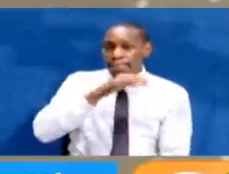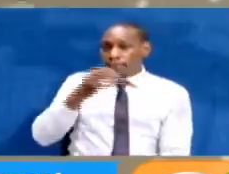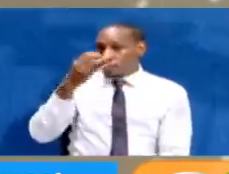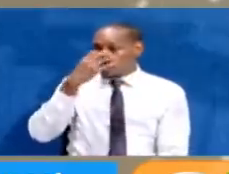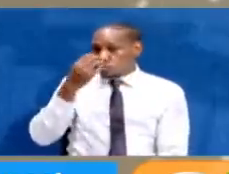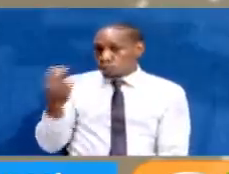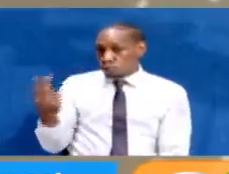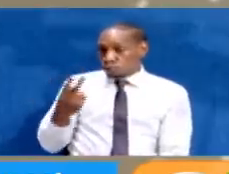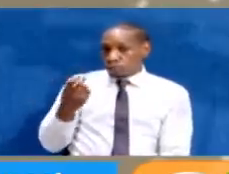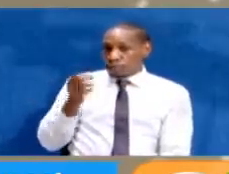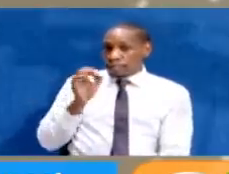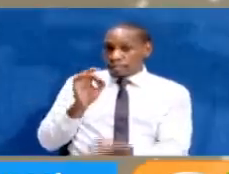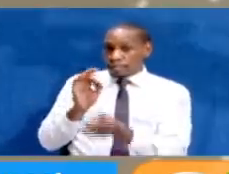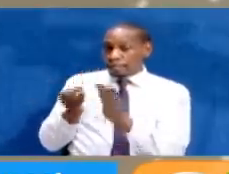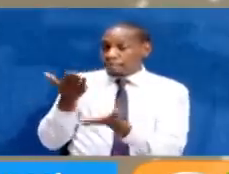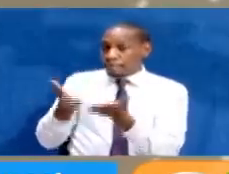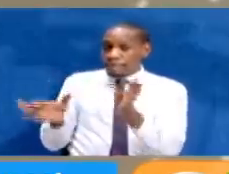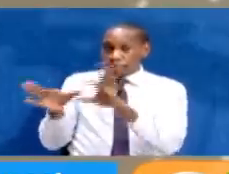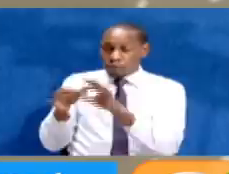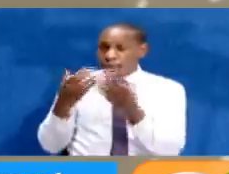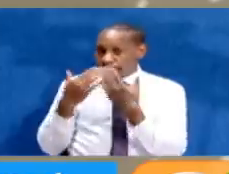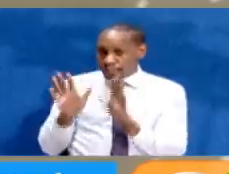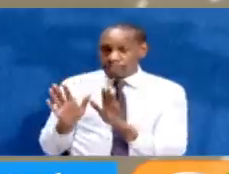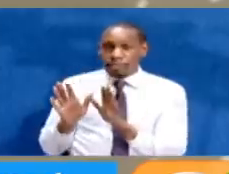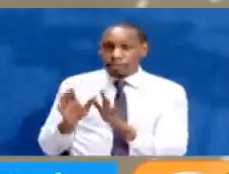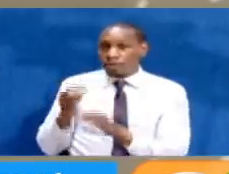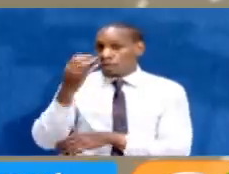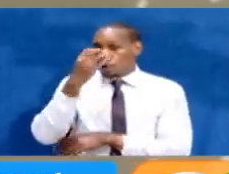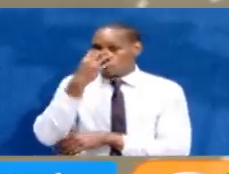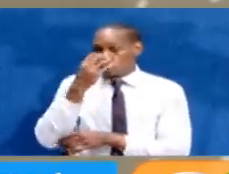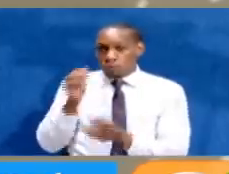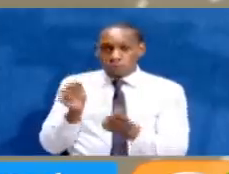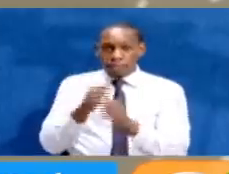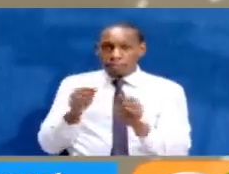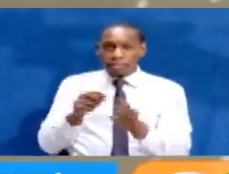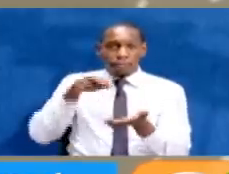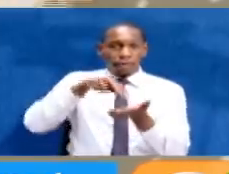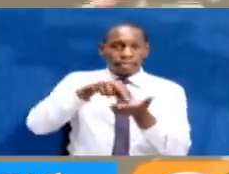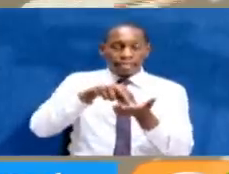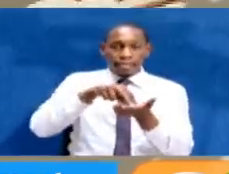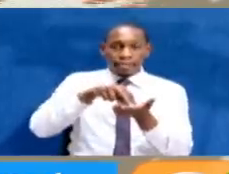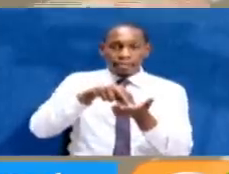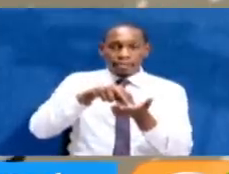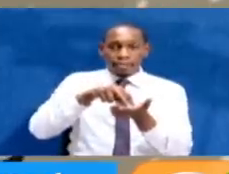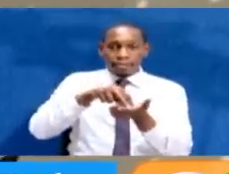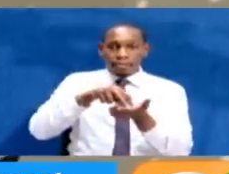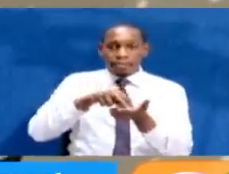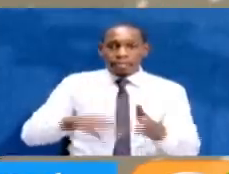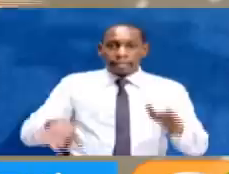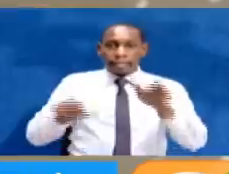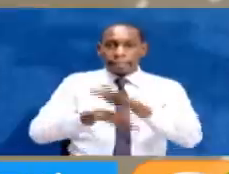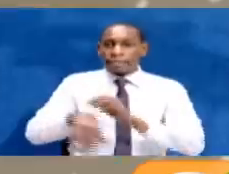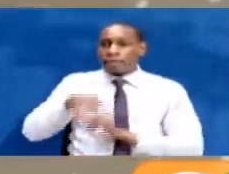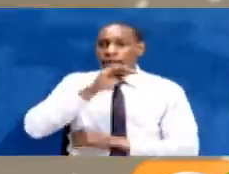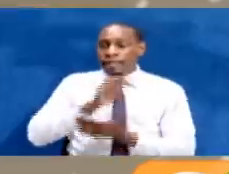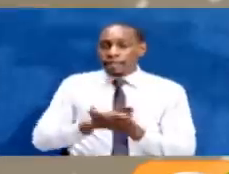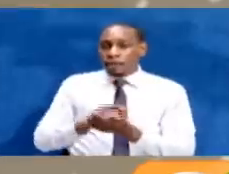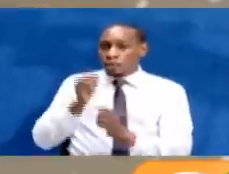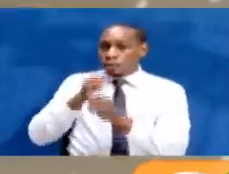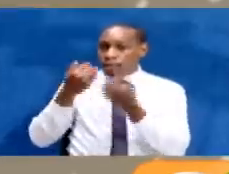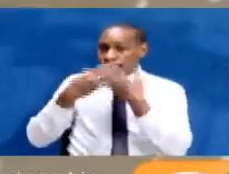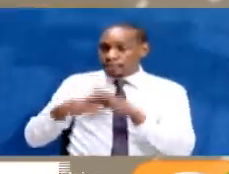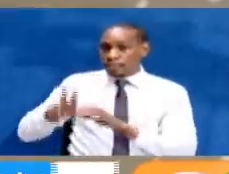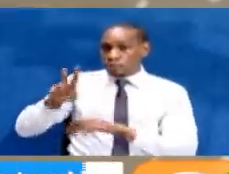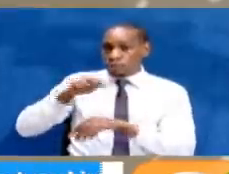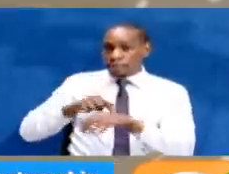William Ruto, if they were to unite, William Ruto cannot vie for cannot be Raila's running mate. He has already served his